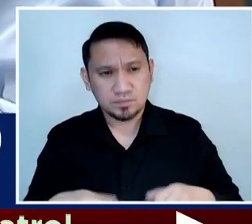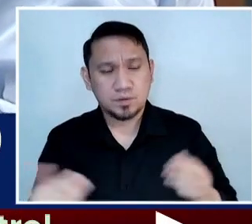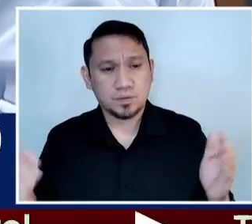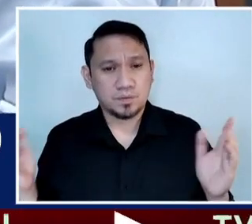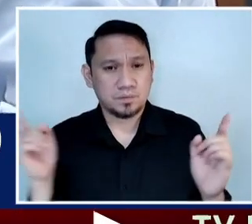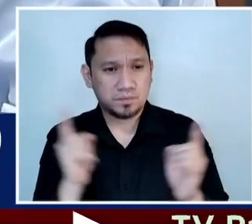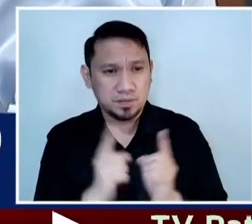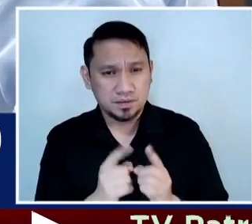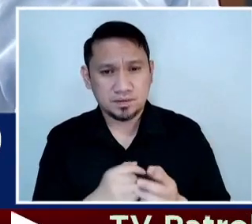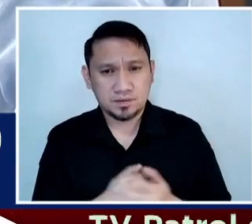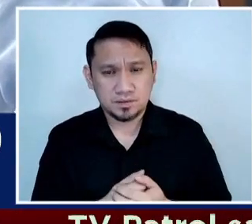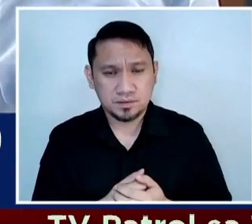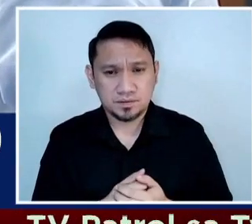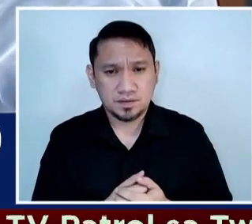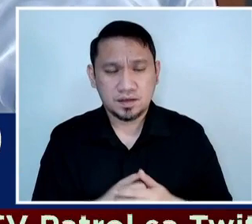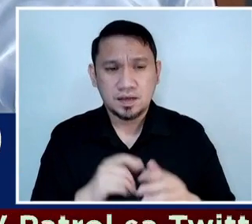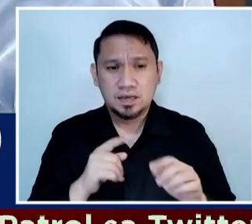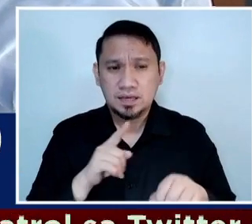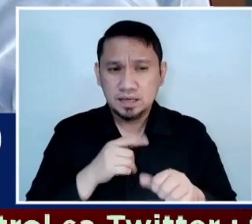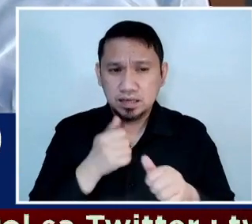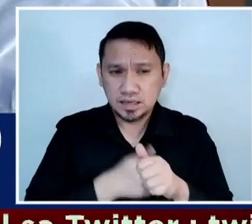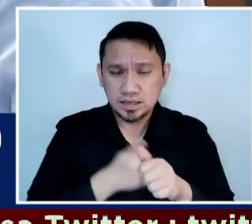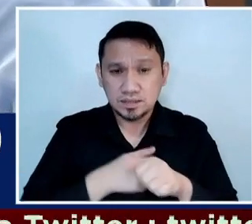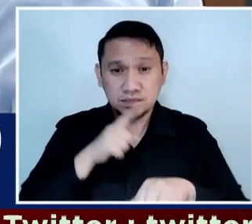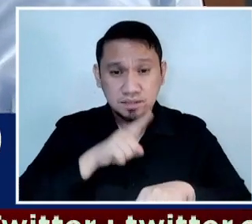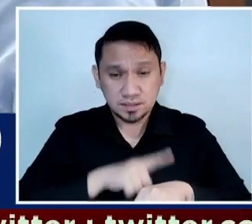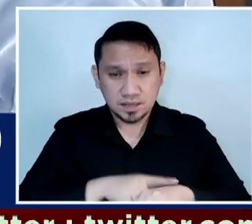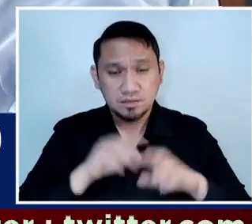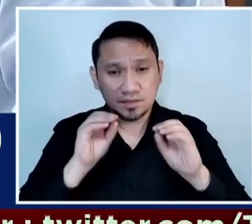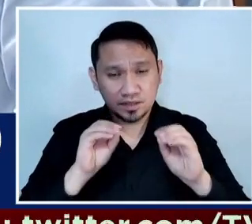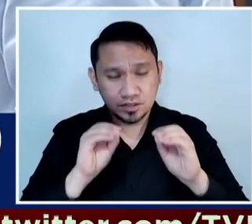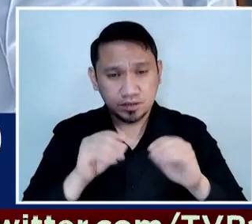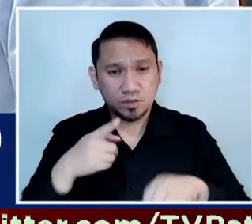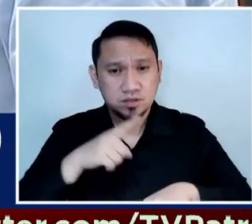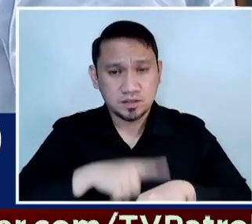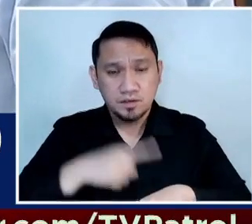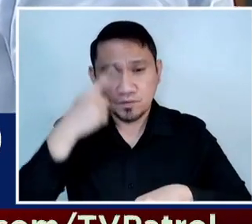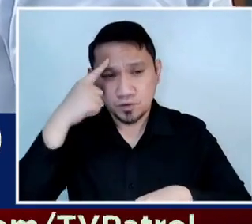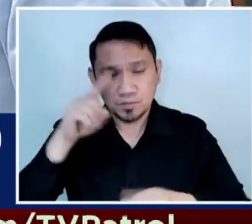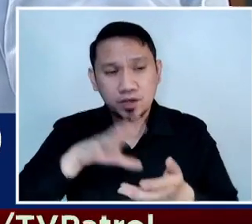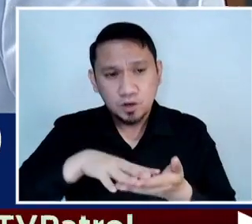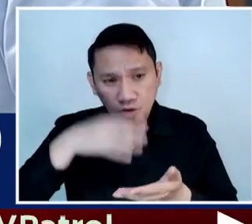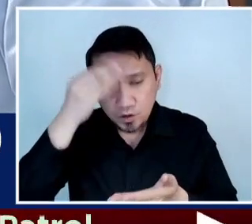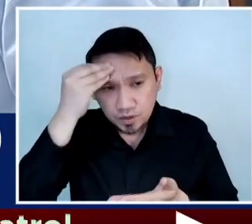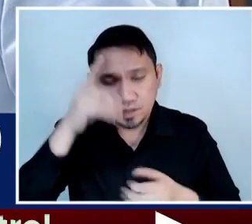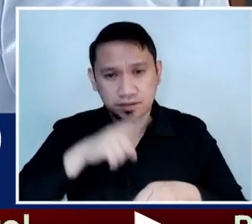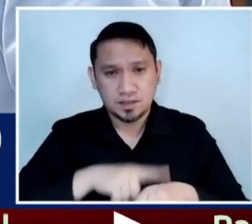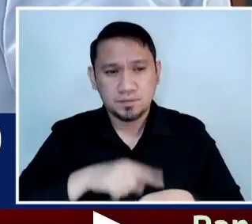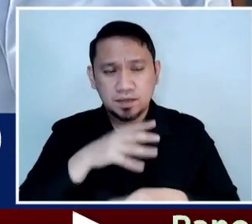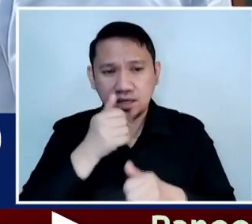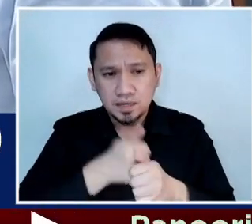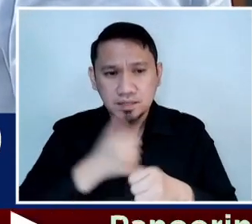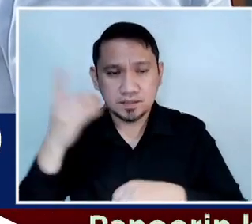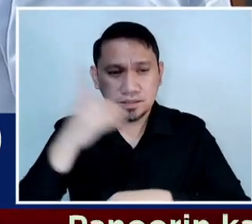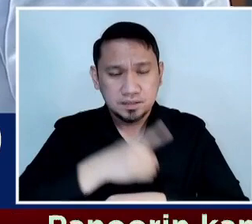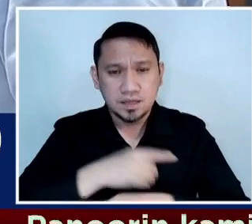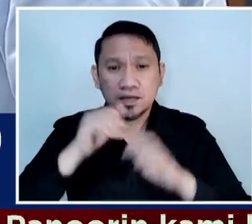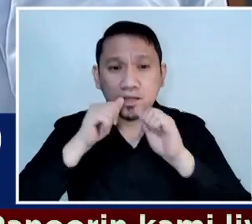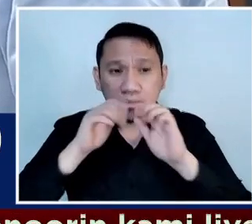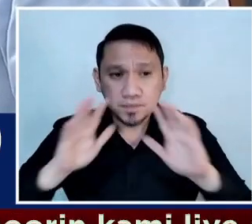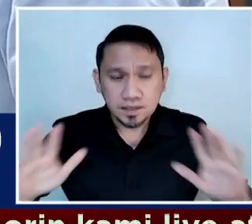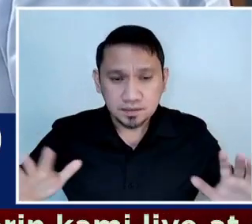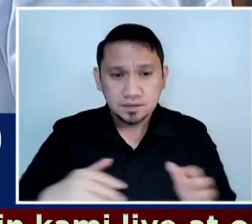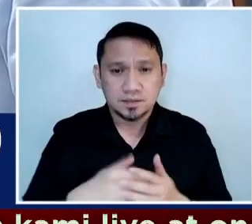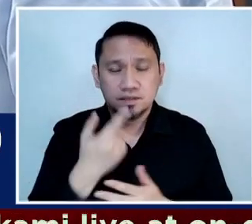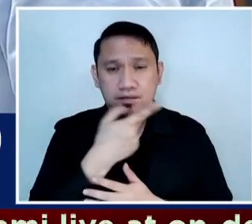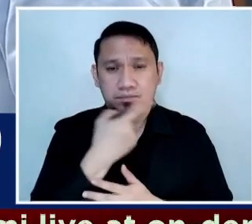Every hour spent here was a teachable moment to me. Every day a blessing because it brought forth